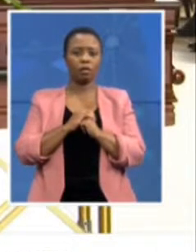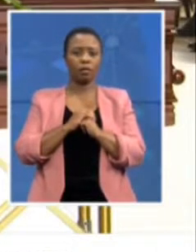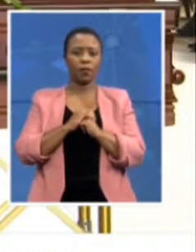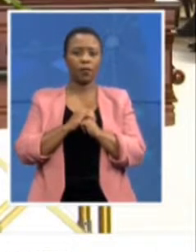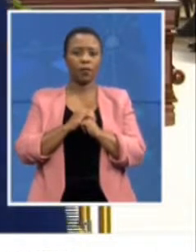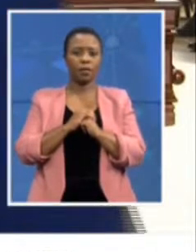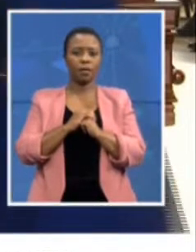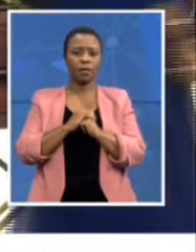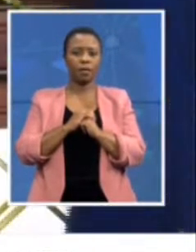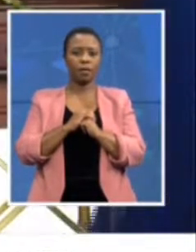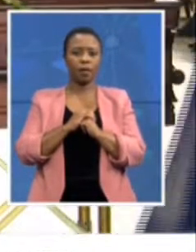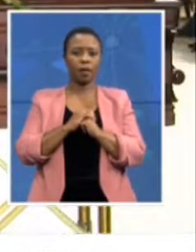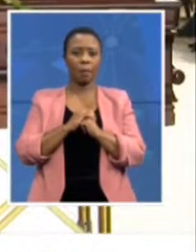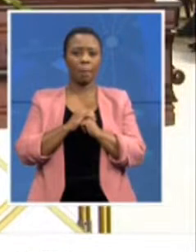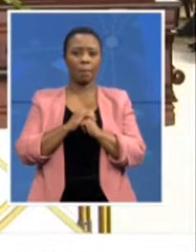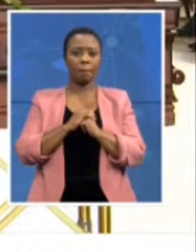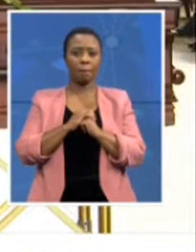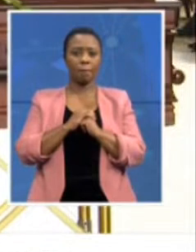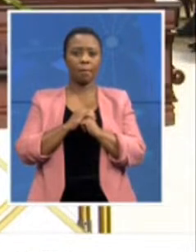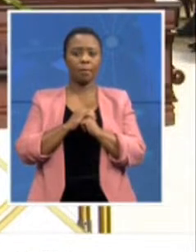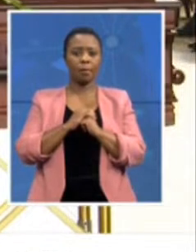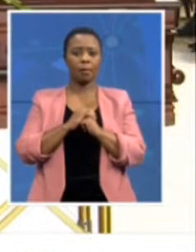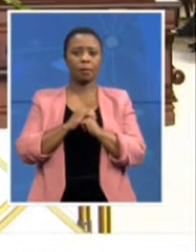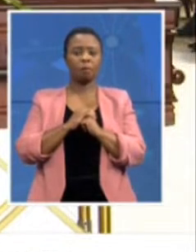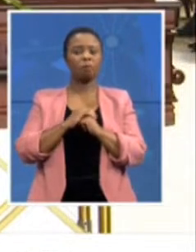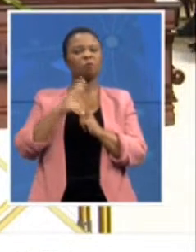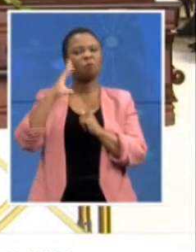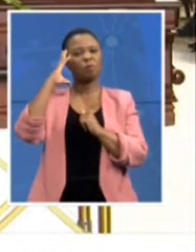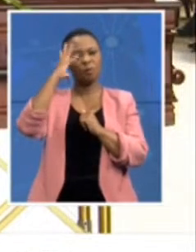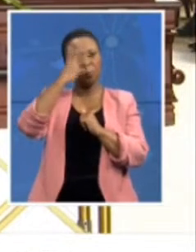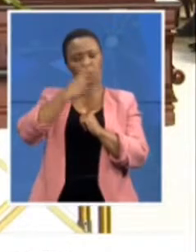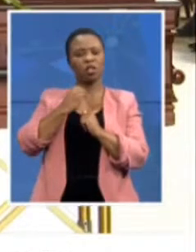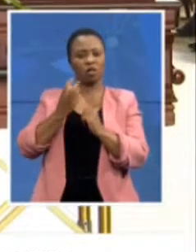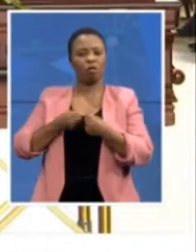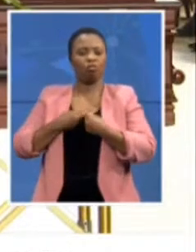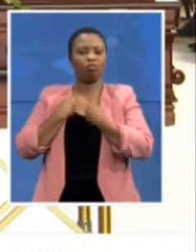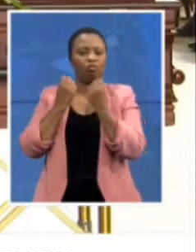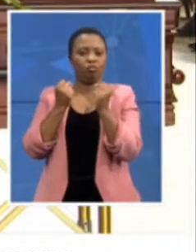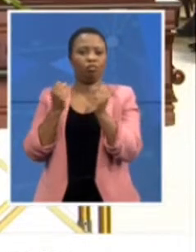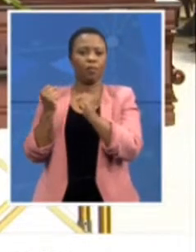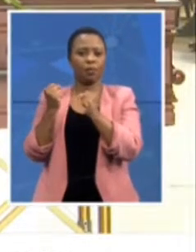That was beautifully rendered, Mam Zandi. Thank you so much.